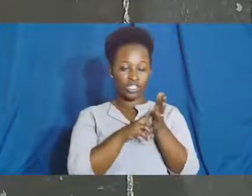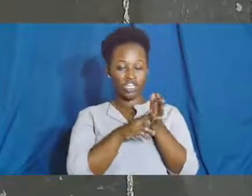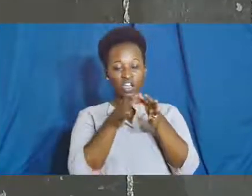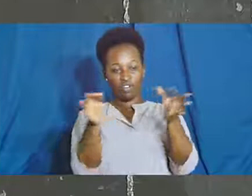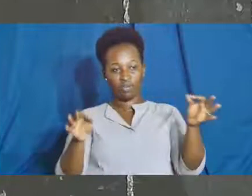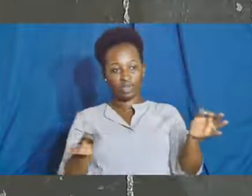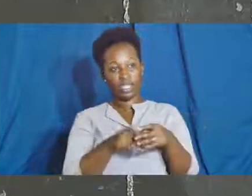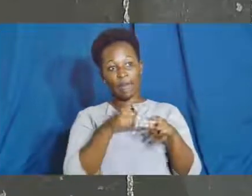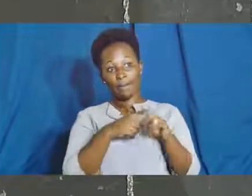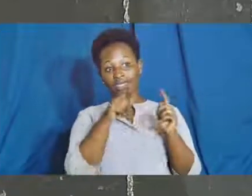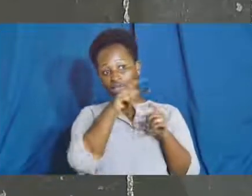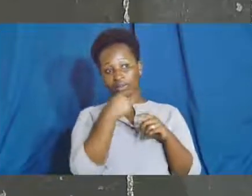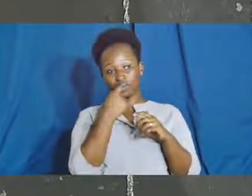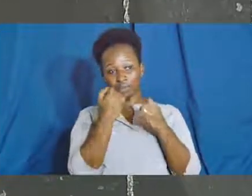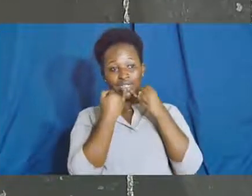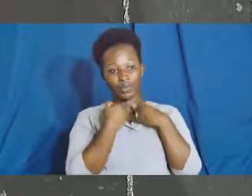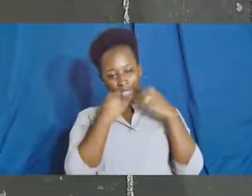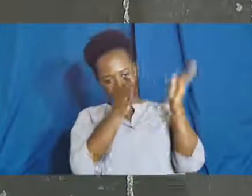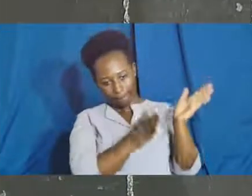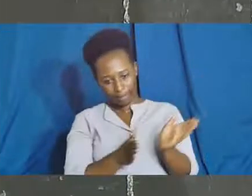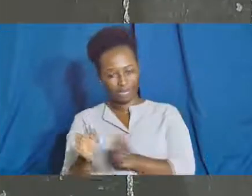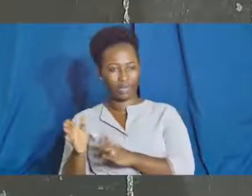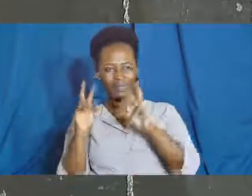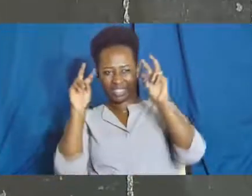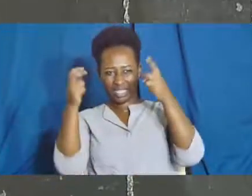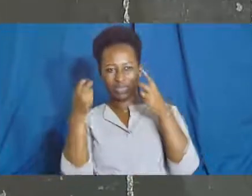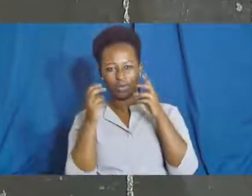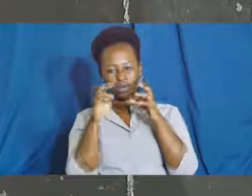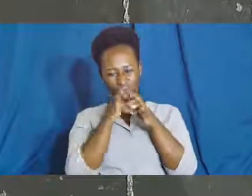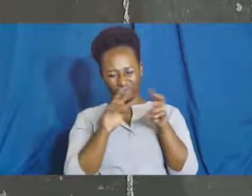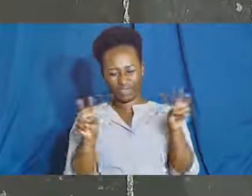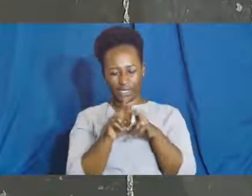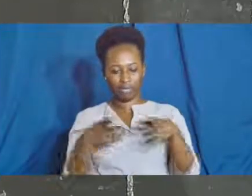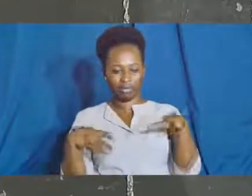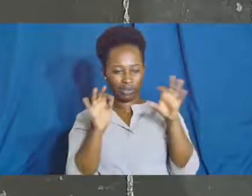us to prepare. So this is how you do it. The title is very important.